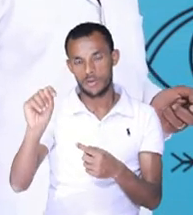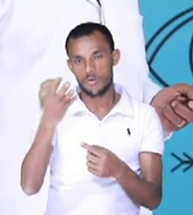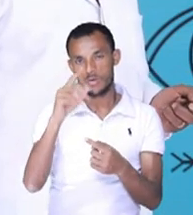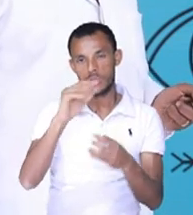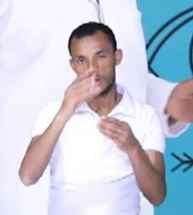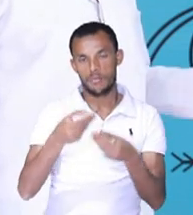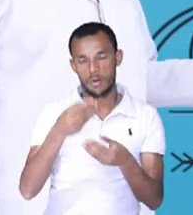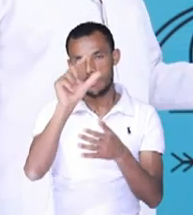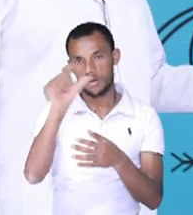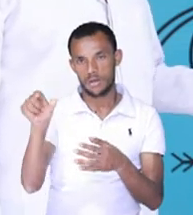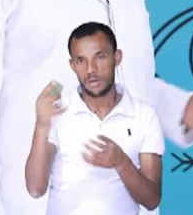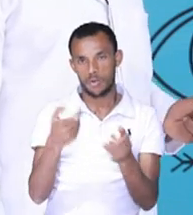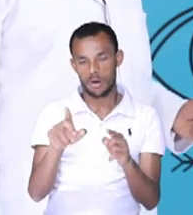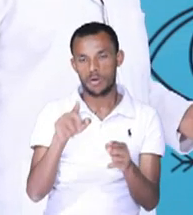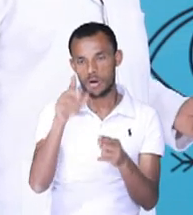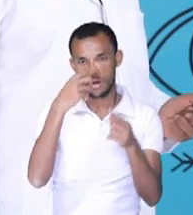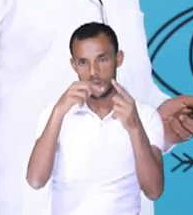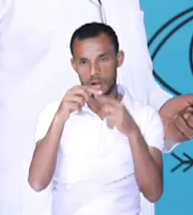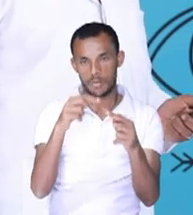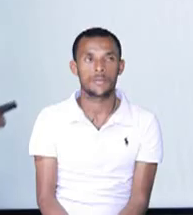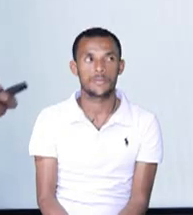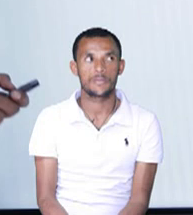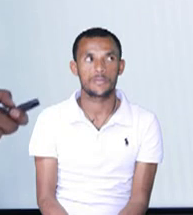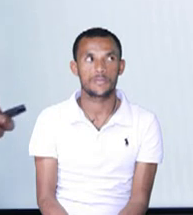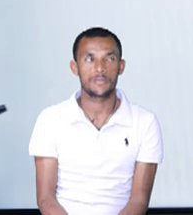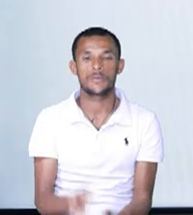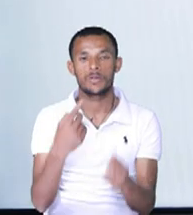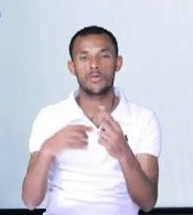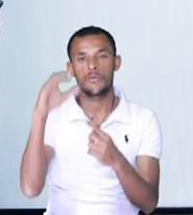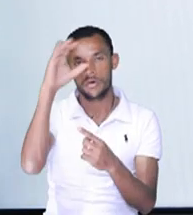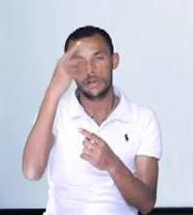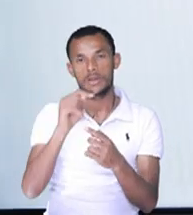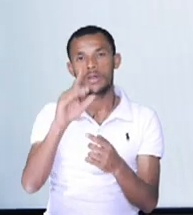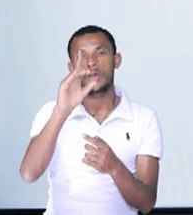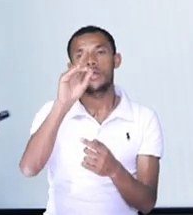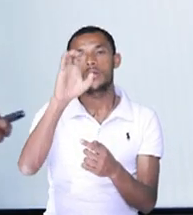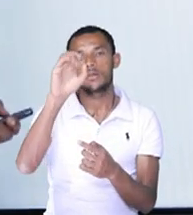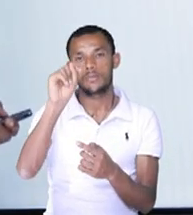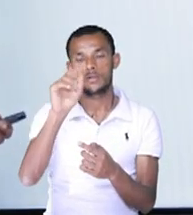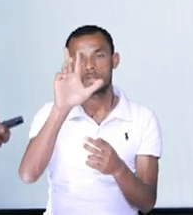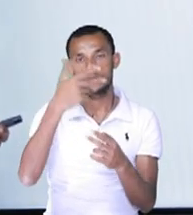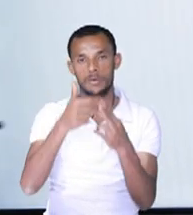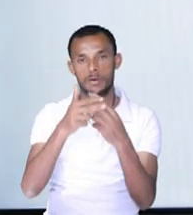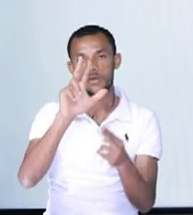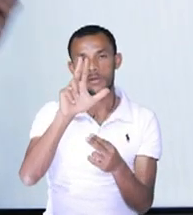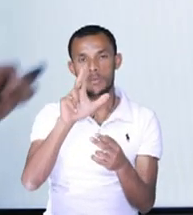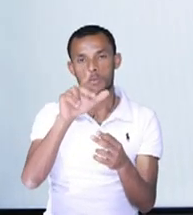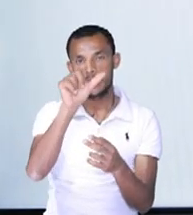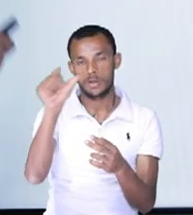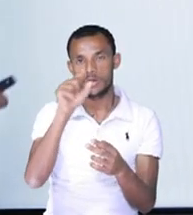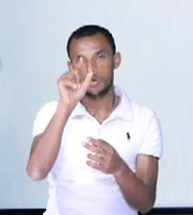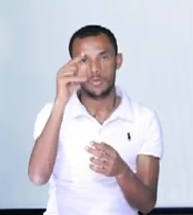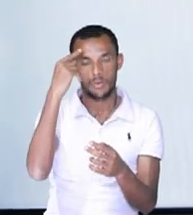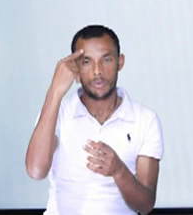matrix. When you are coming to find the determinant of a 3 by 3 matrix, we